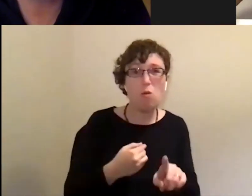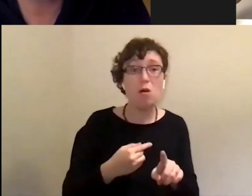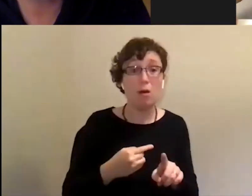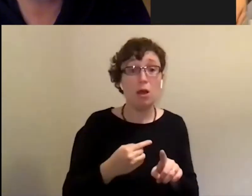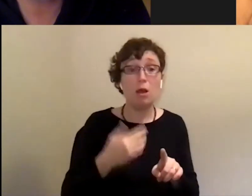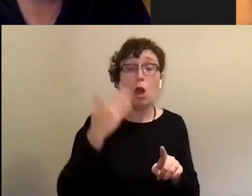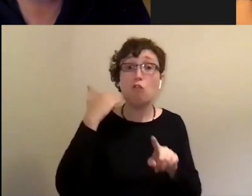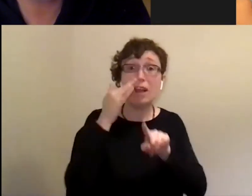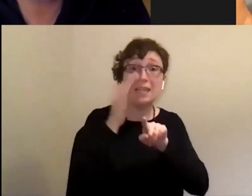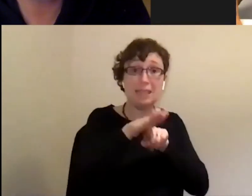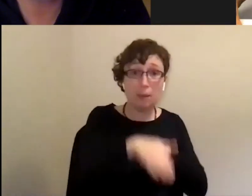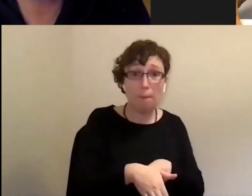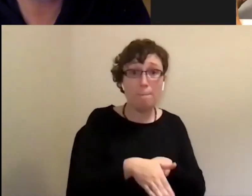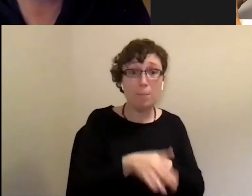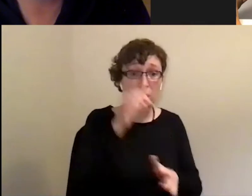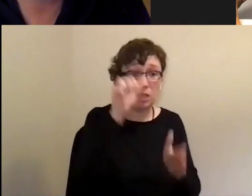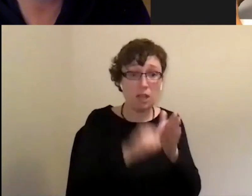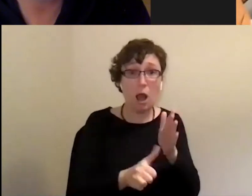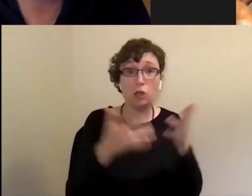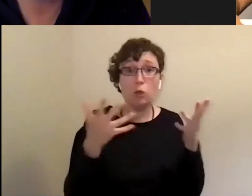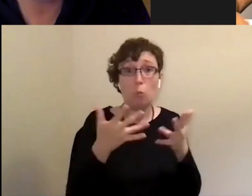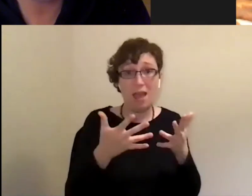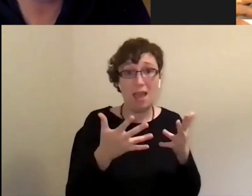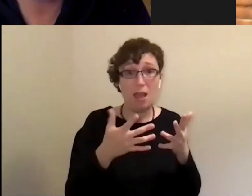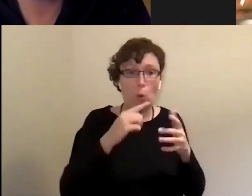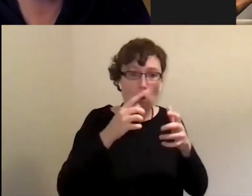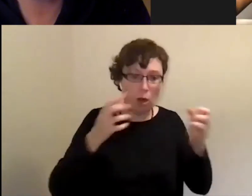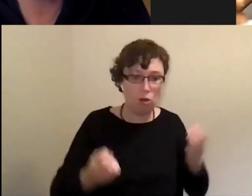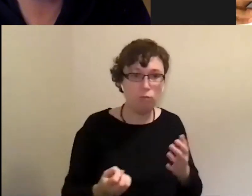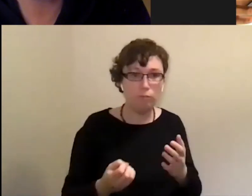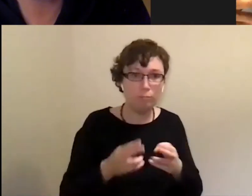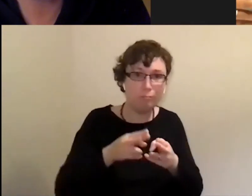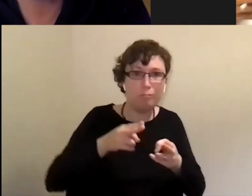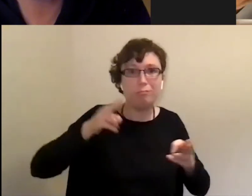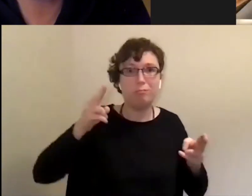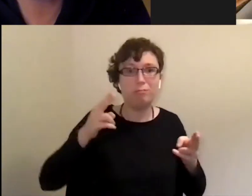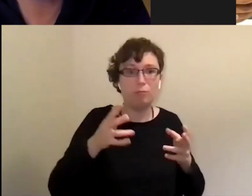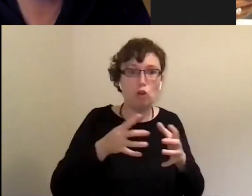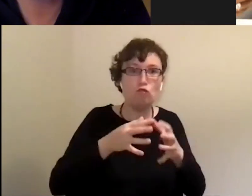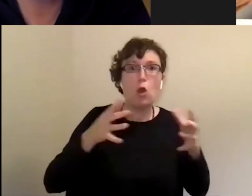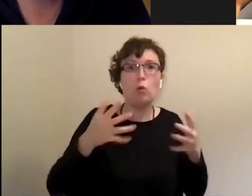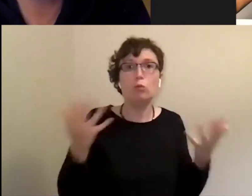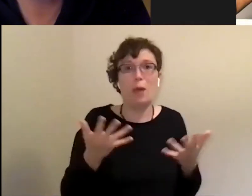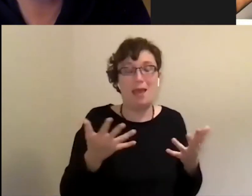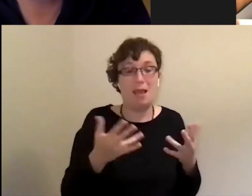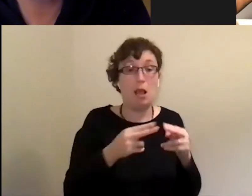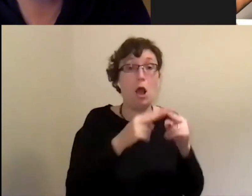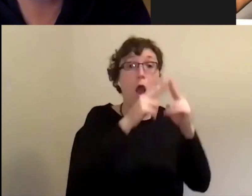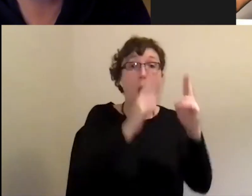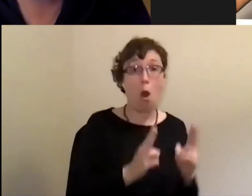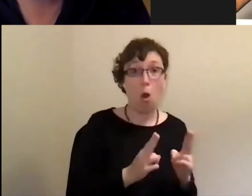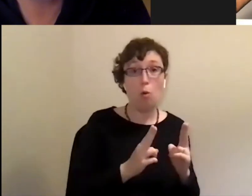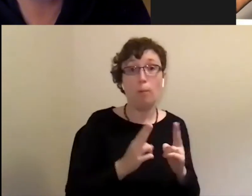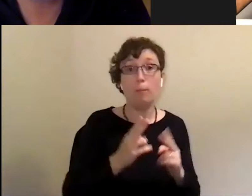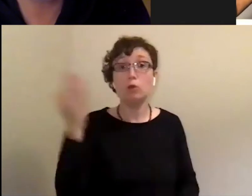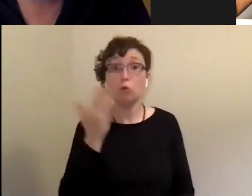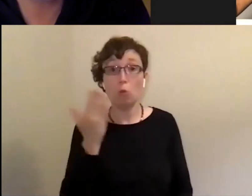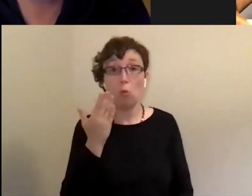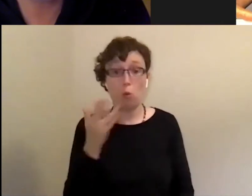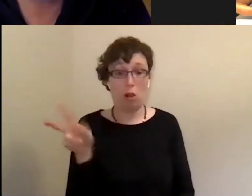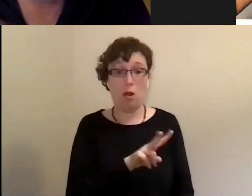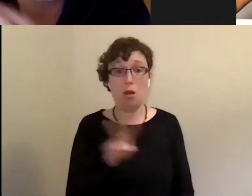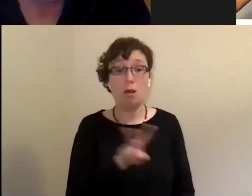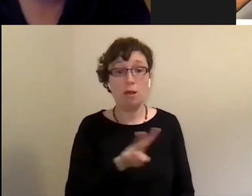that especially allow racism to continue and for that environment to foster. So as a parent, it is